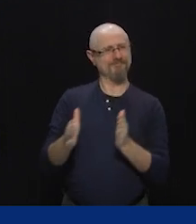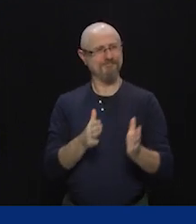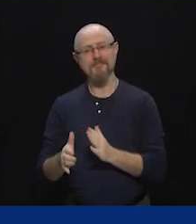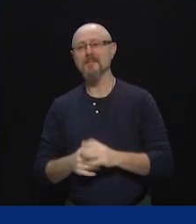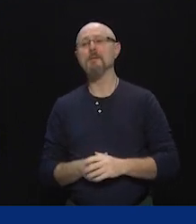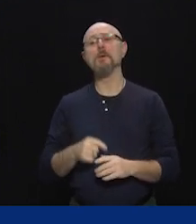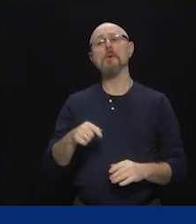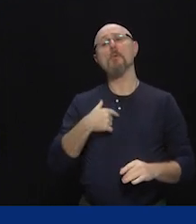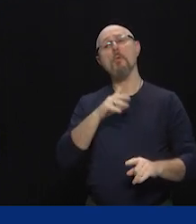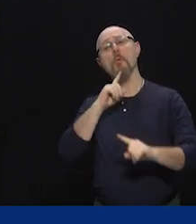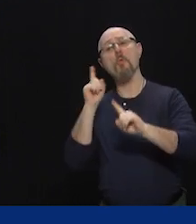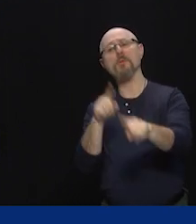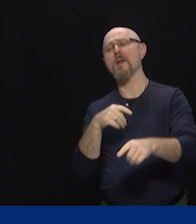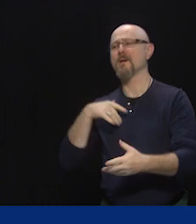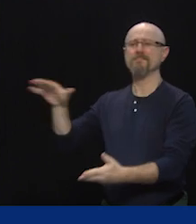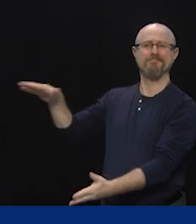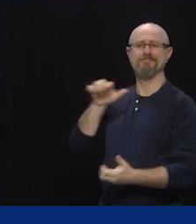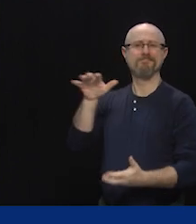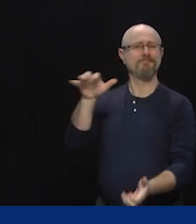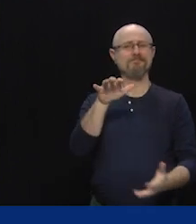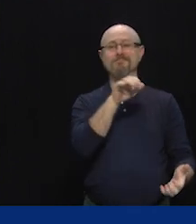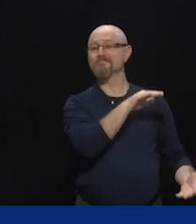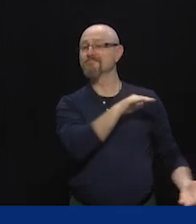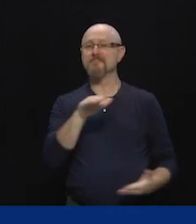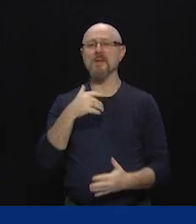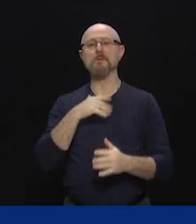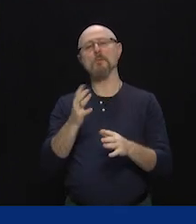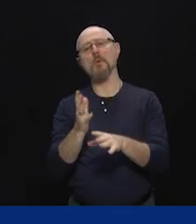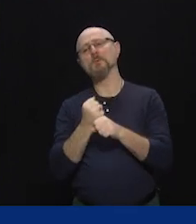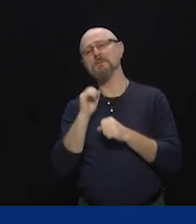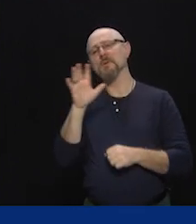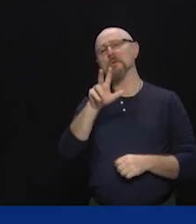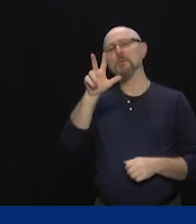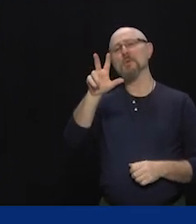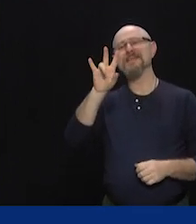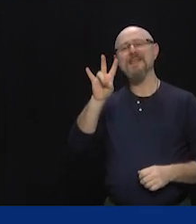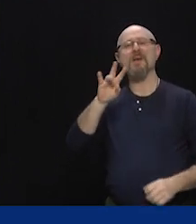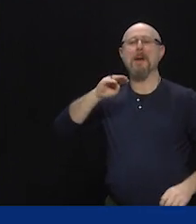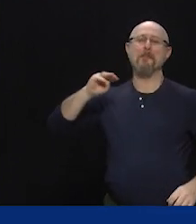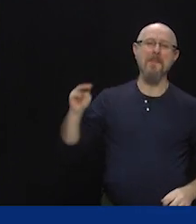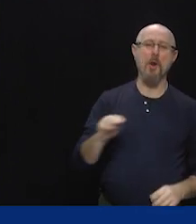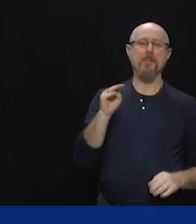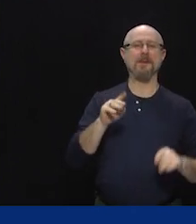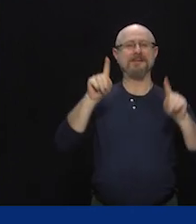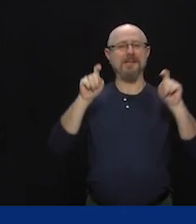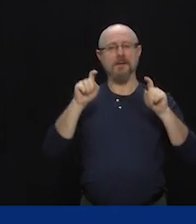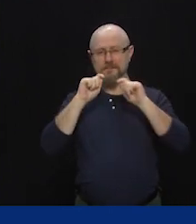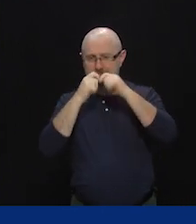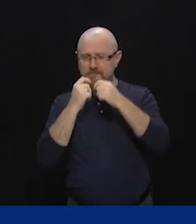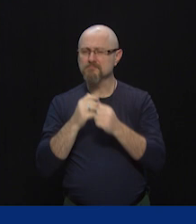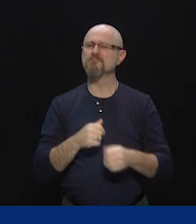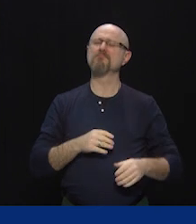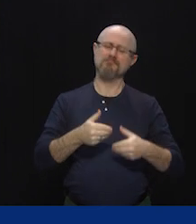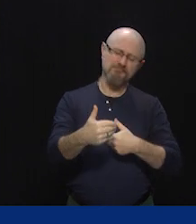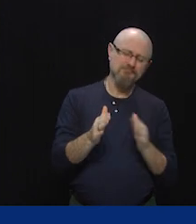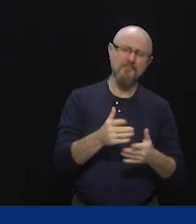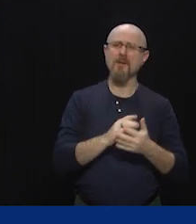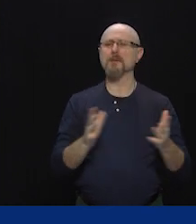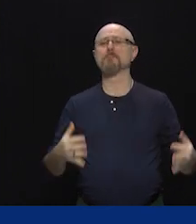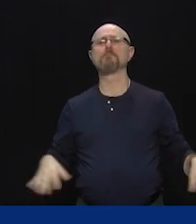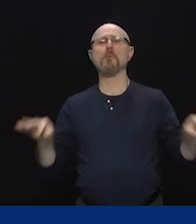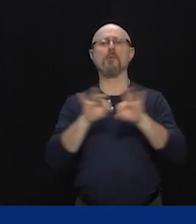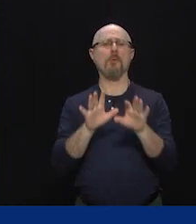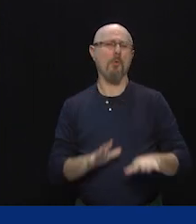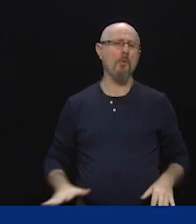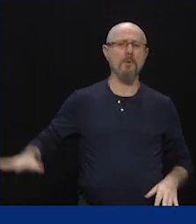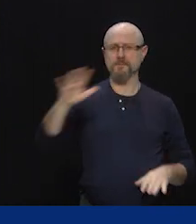and are starting to receive 37 million testing kits, which are critically important to make sure that people can ensure that they're safe